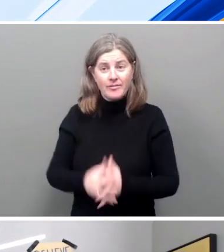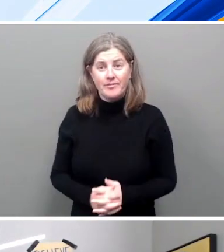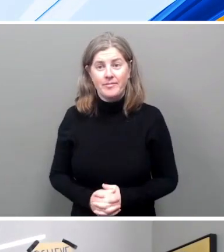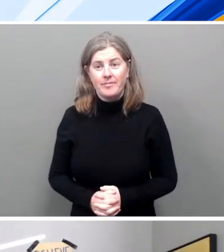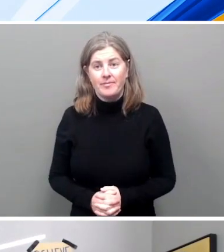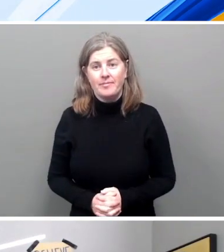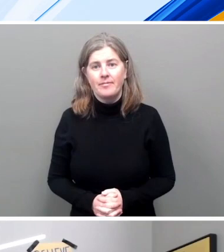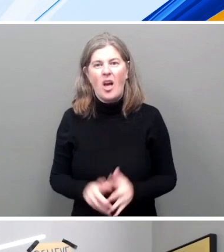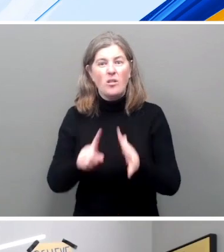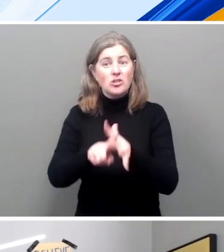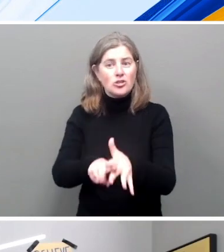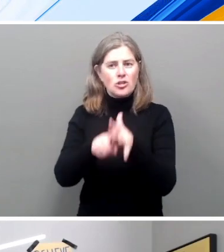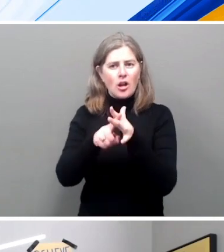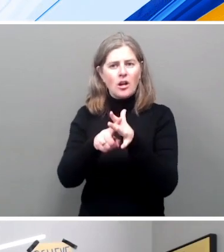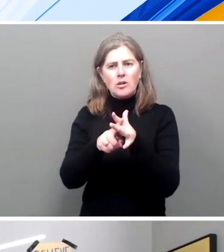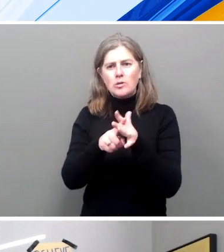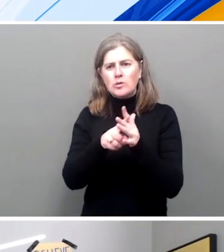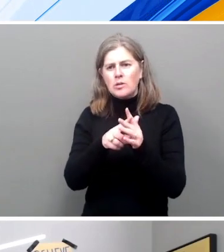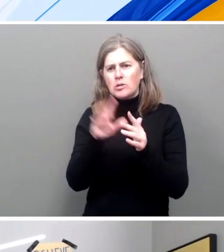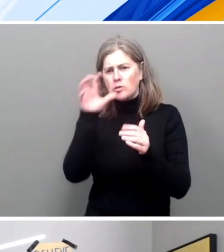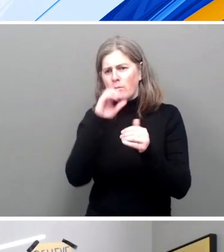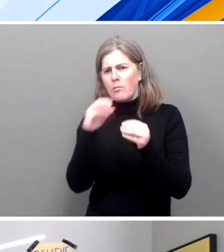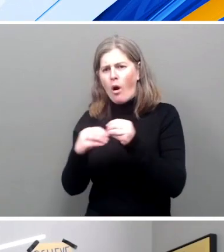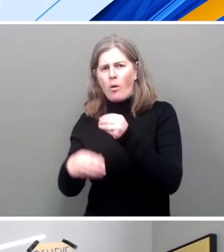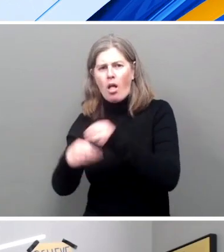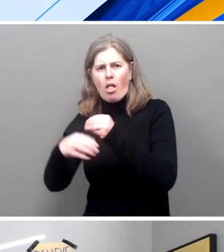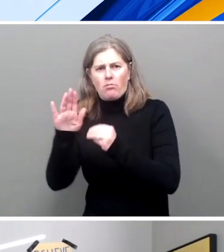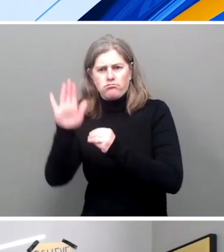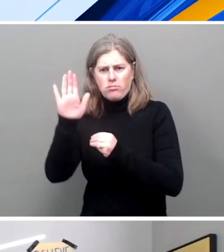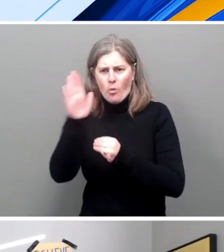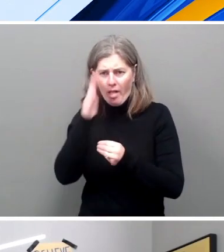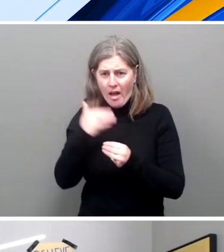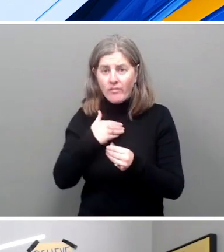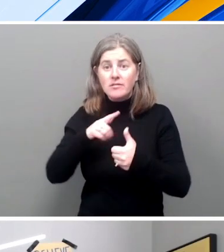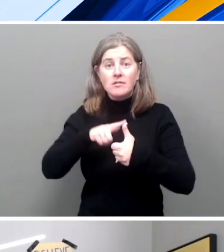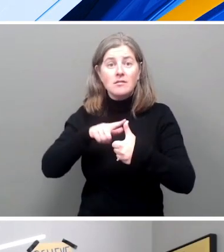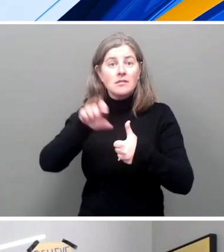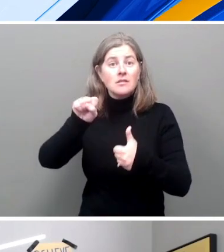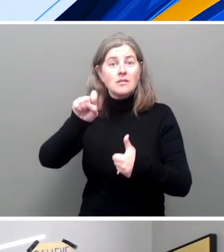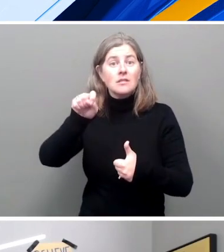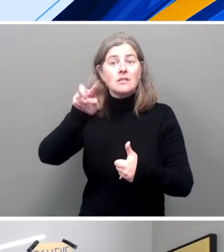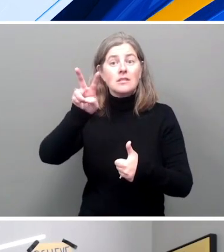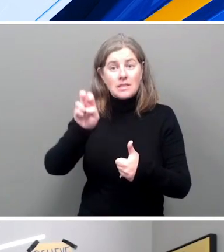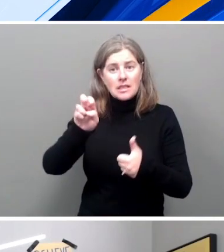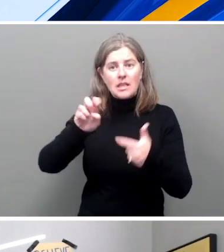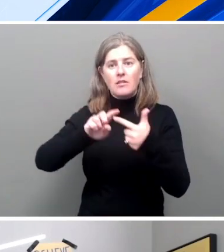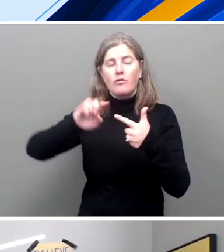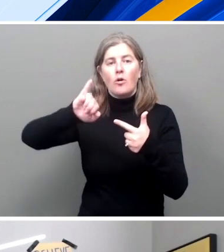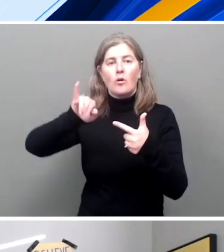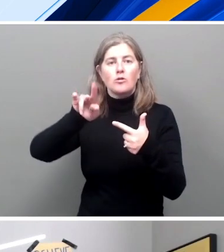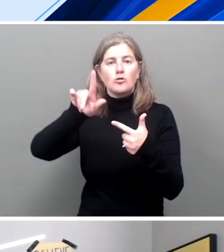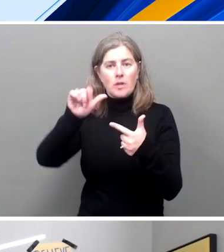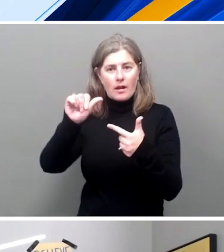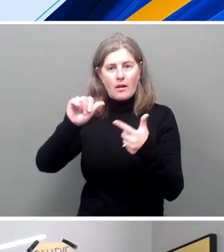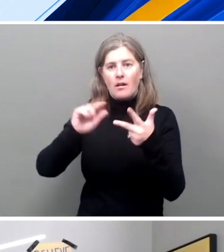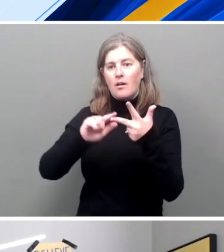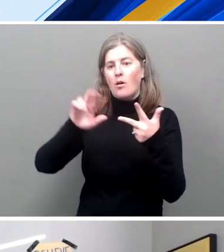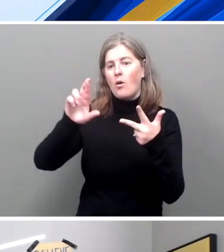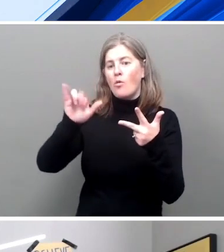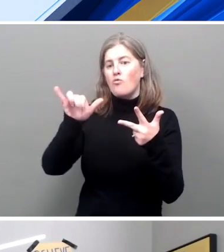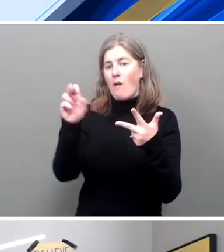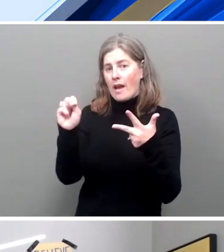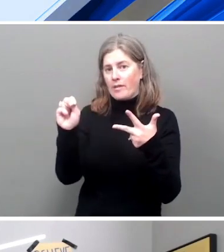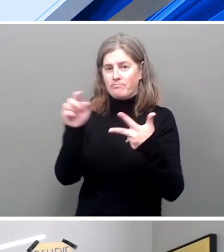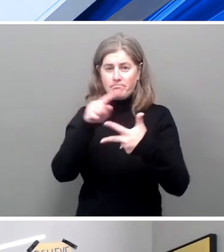And I'm going to get started and just assume that there might be some additional hands coming. We'll start with Steve Edmondson, followed by Julia Goldberg, followed by Ryan